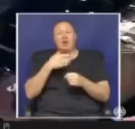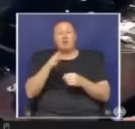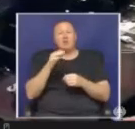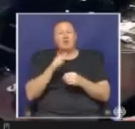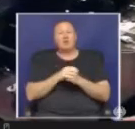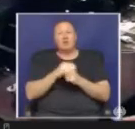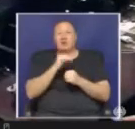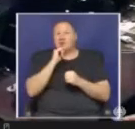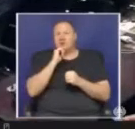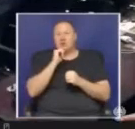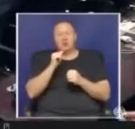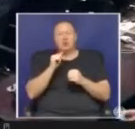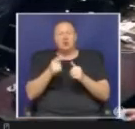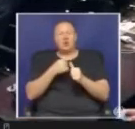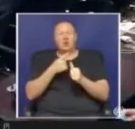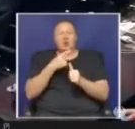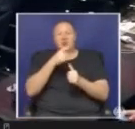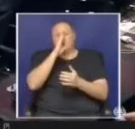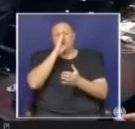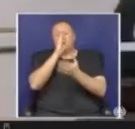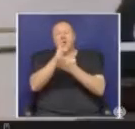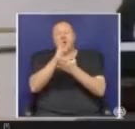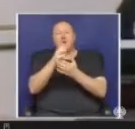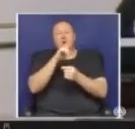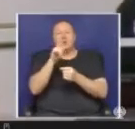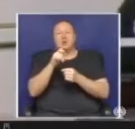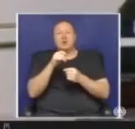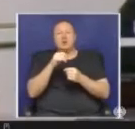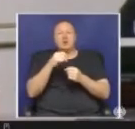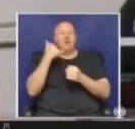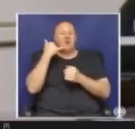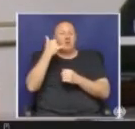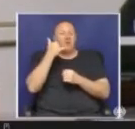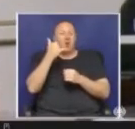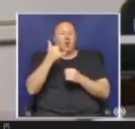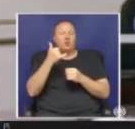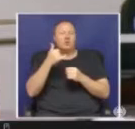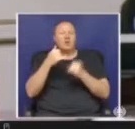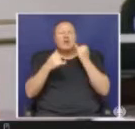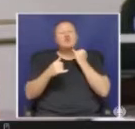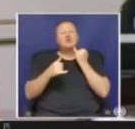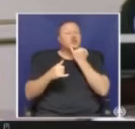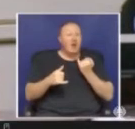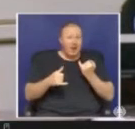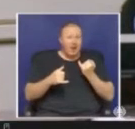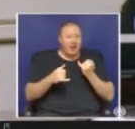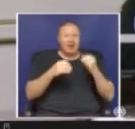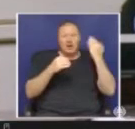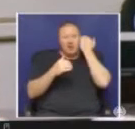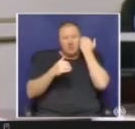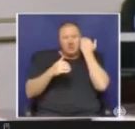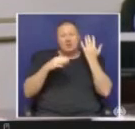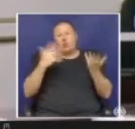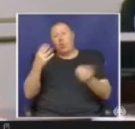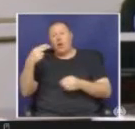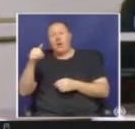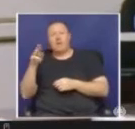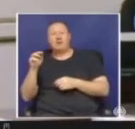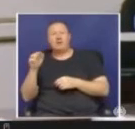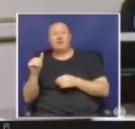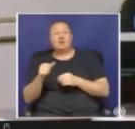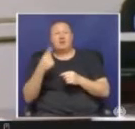not answer the direct question whether she phoned the Israeli government as well as she phoned Hamas in the attempt to